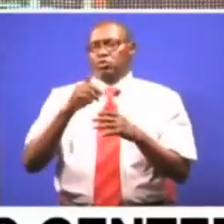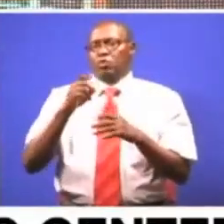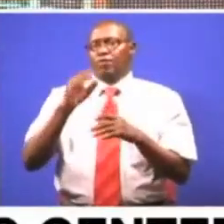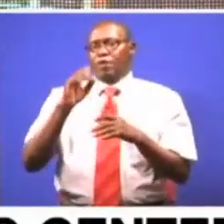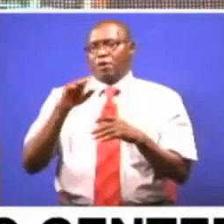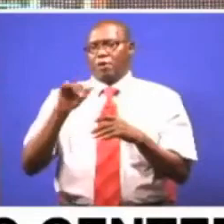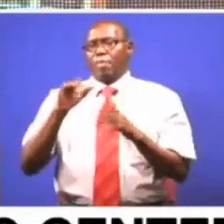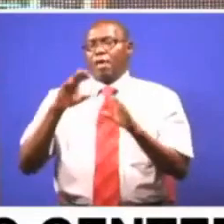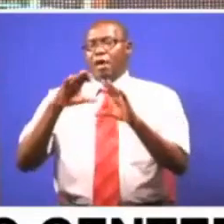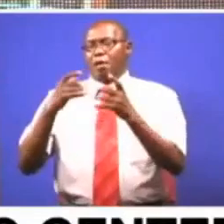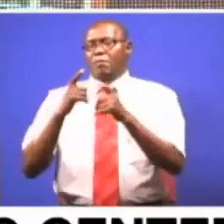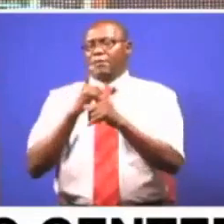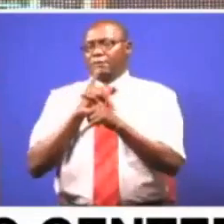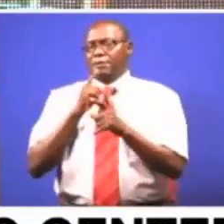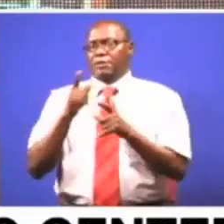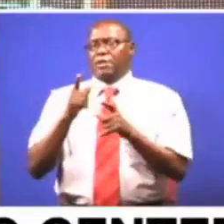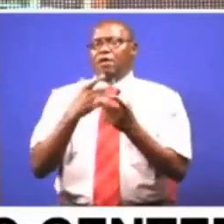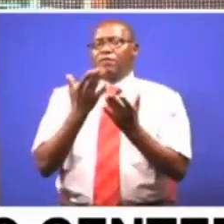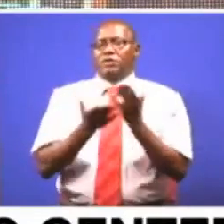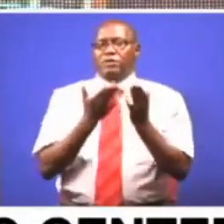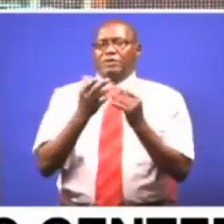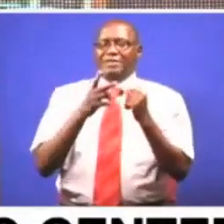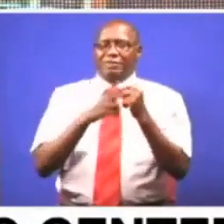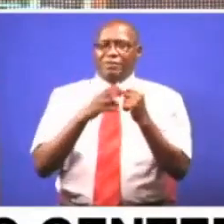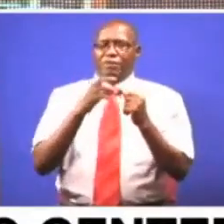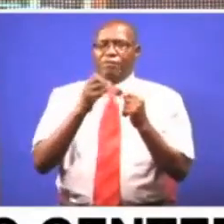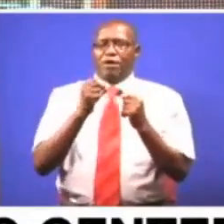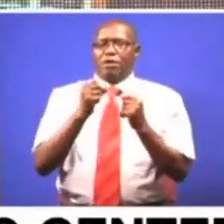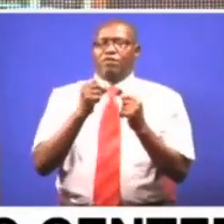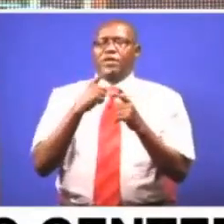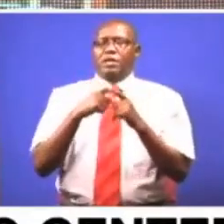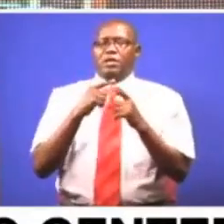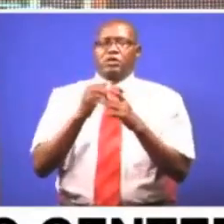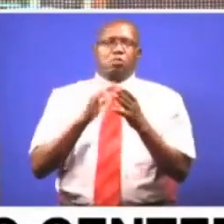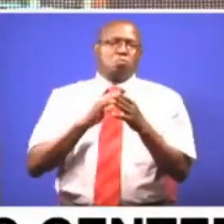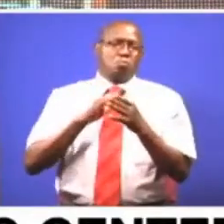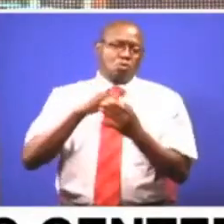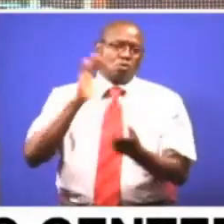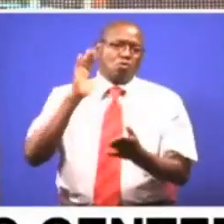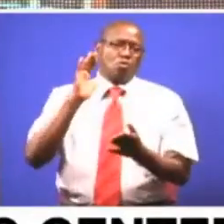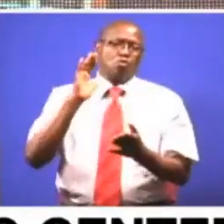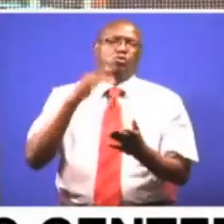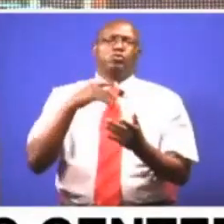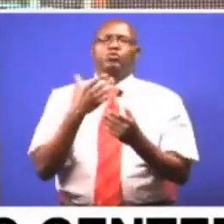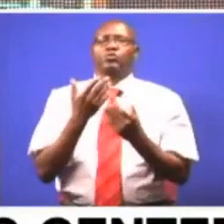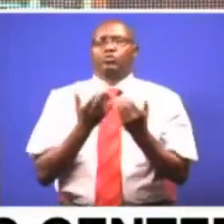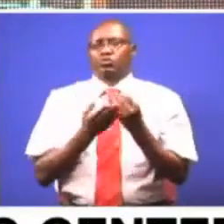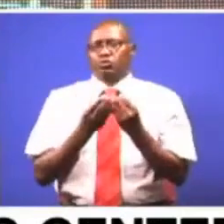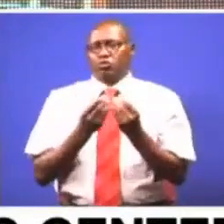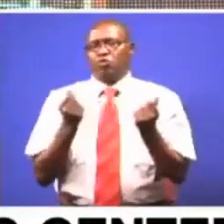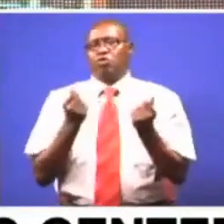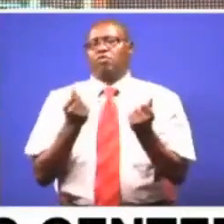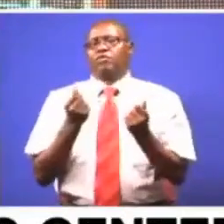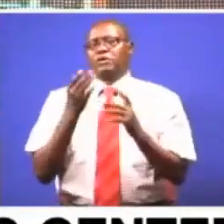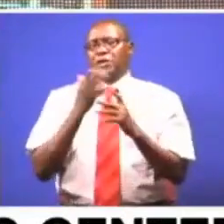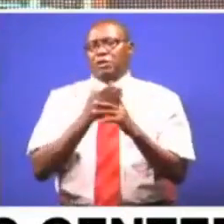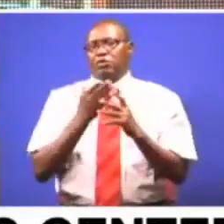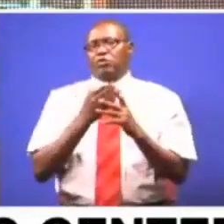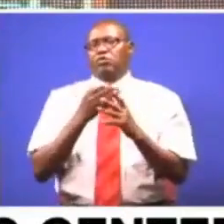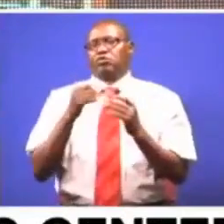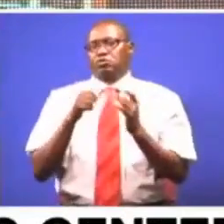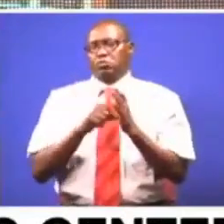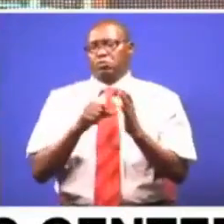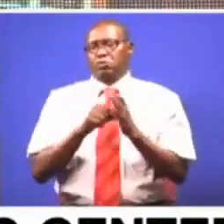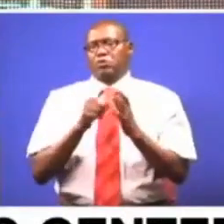company has served for more than 75 years with a testing center well-equipped to solve psychological problems. The center will offer